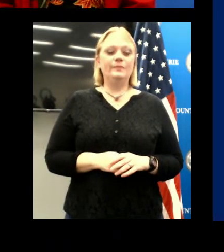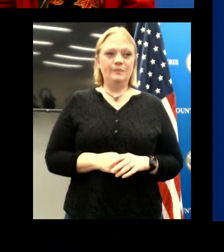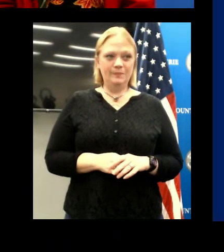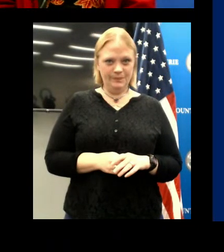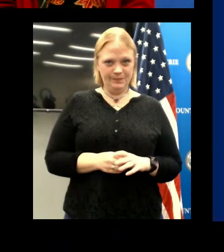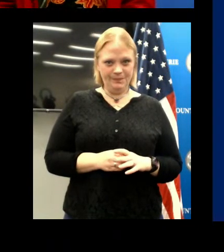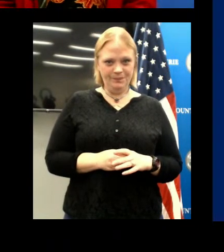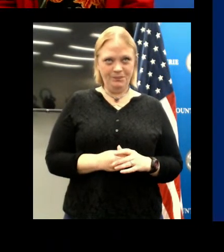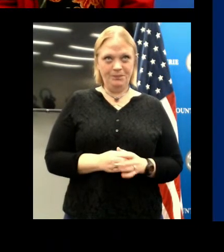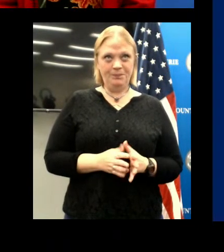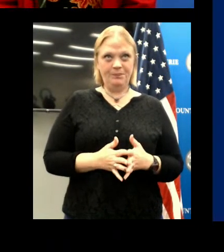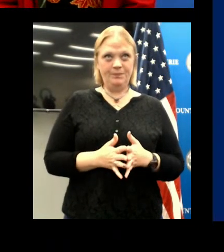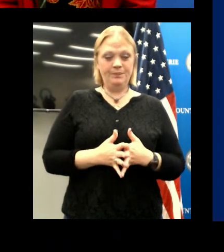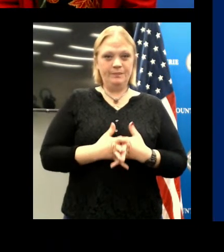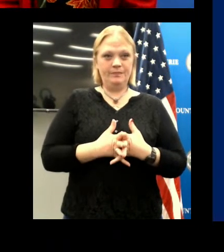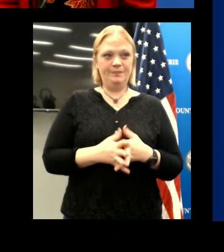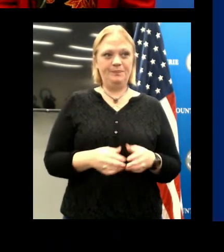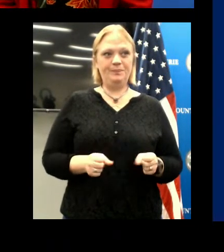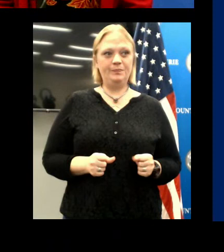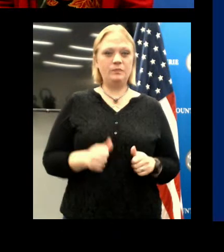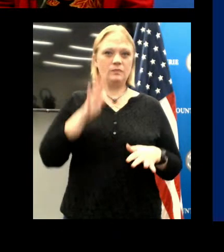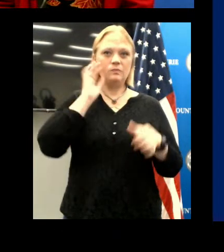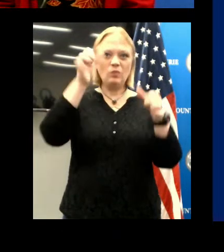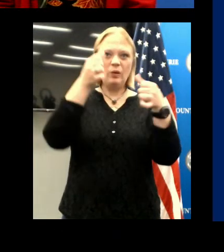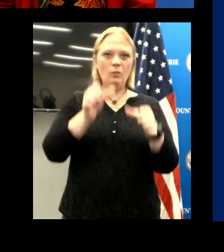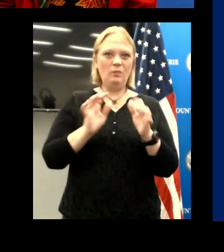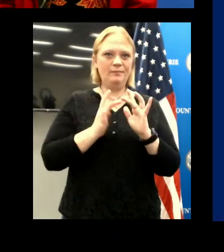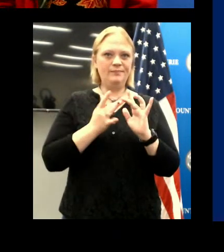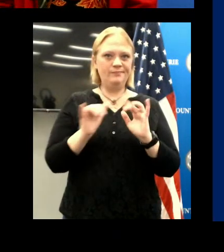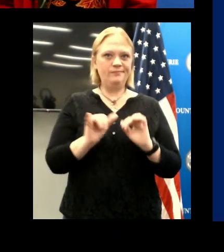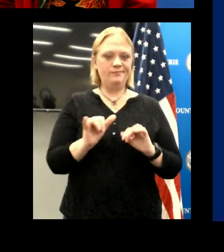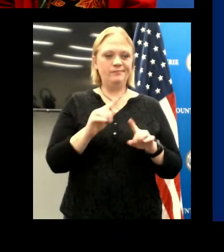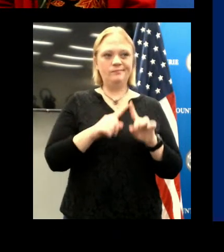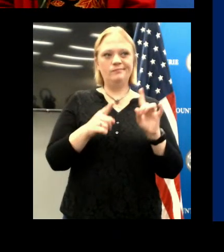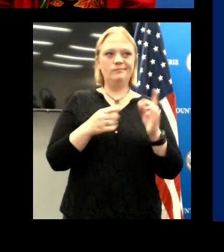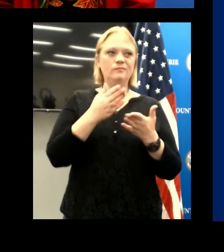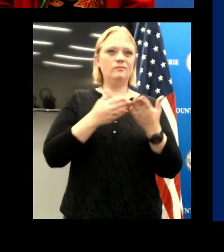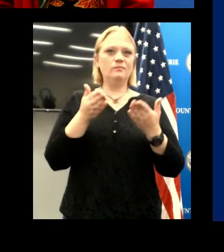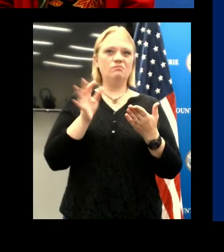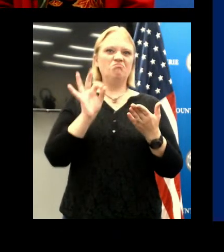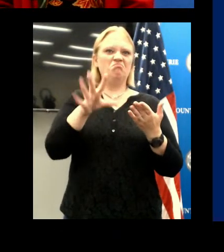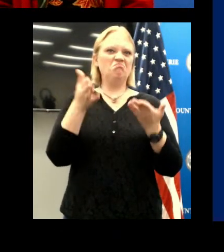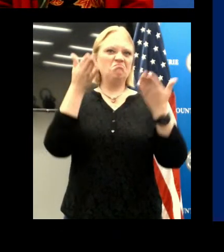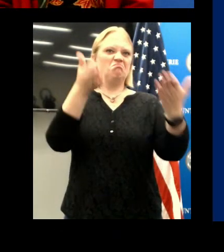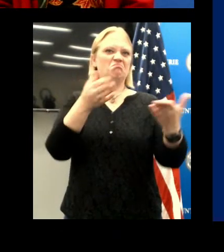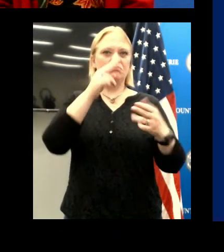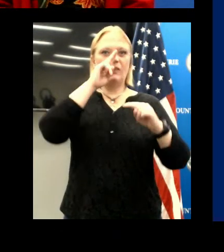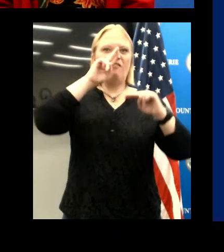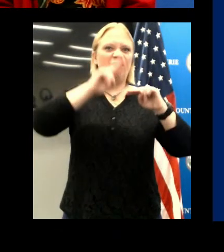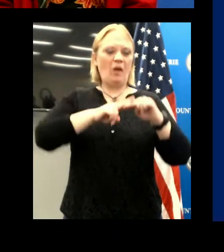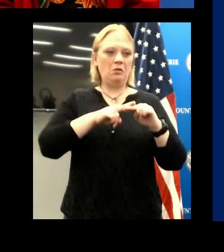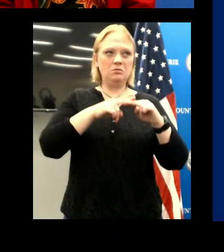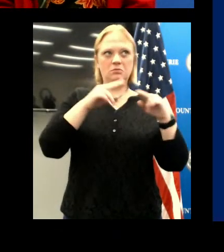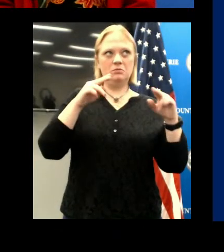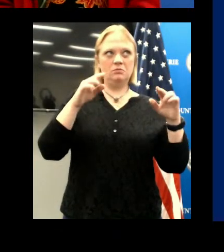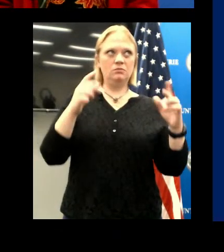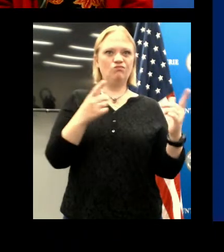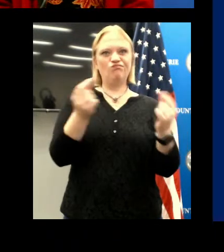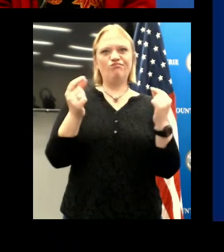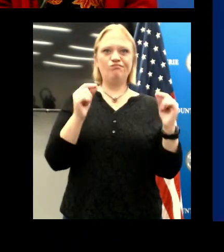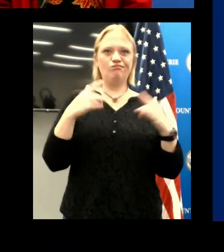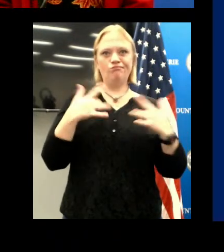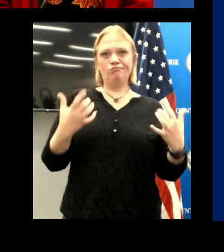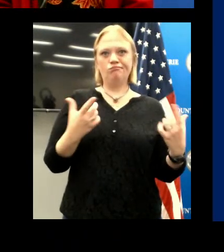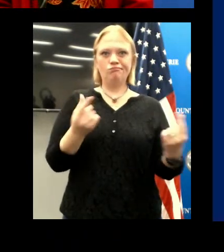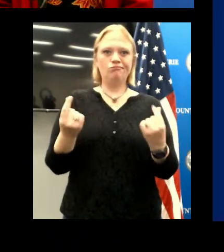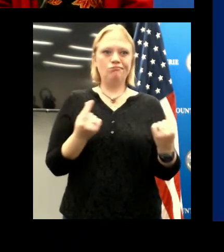Again, this we'll post this online, and these are some suggestions of some fun activities you can